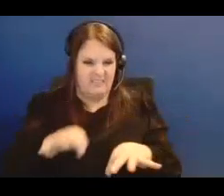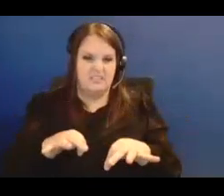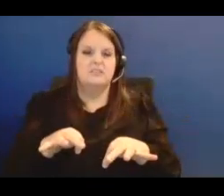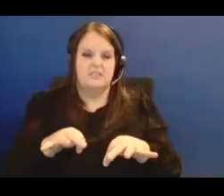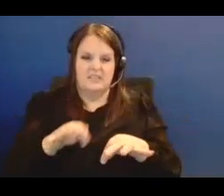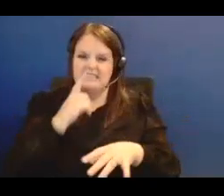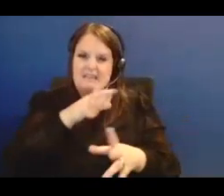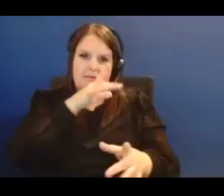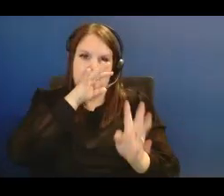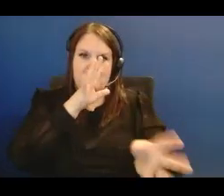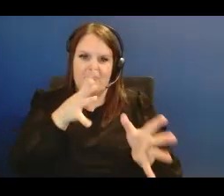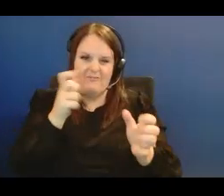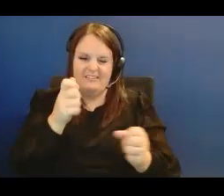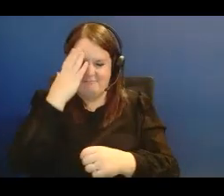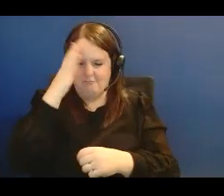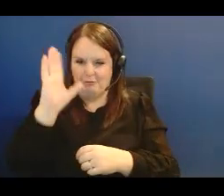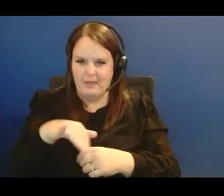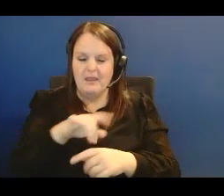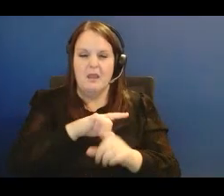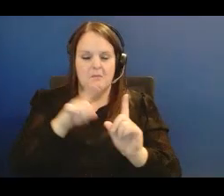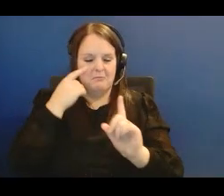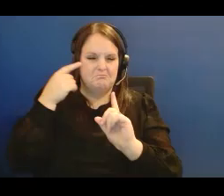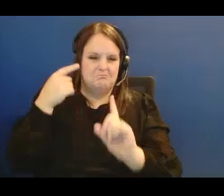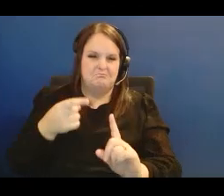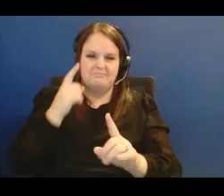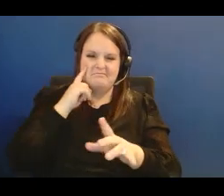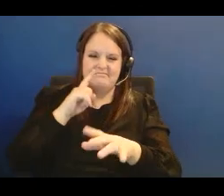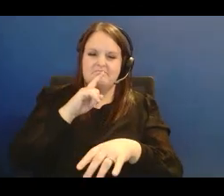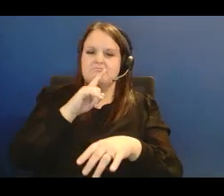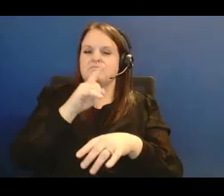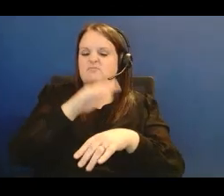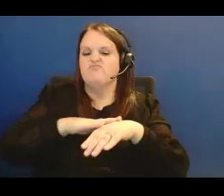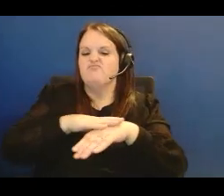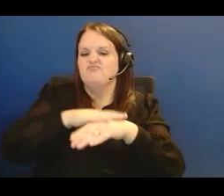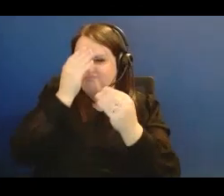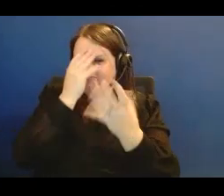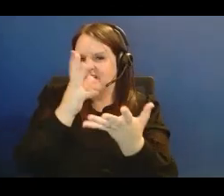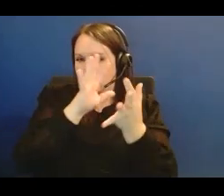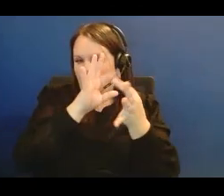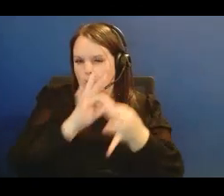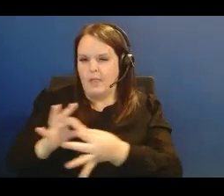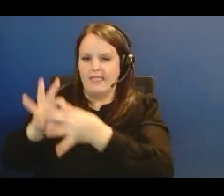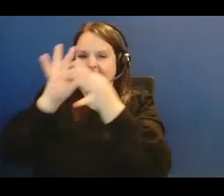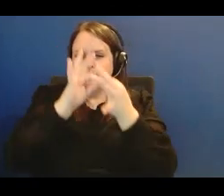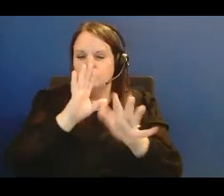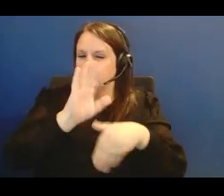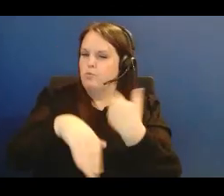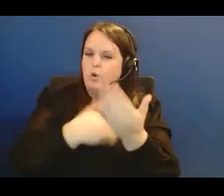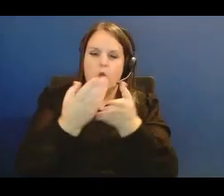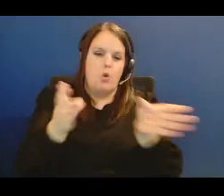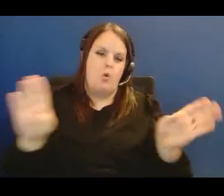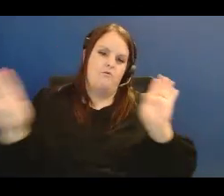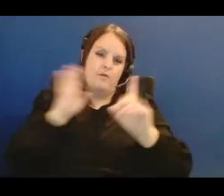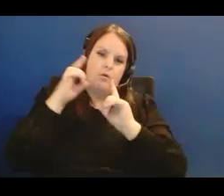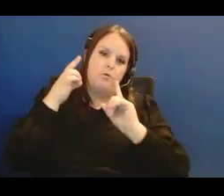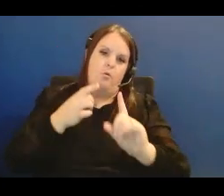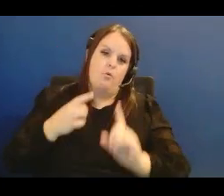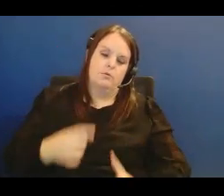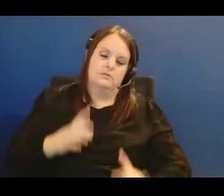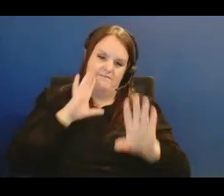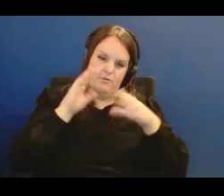pretty quickly, but we just kind of want to touch upon that because it all relates to our overall initiative, goal, and